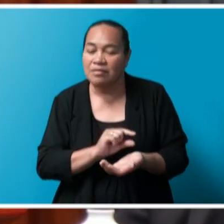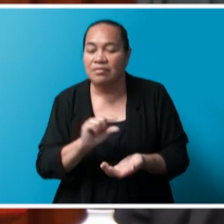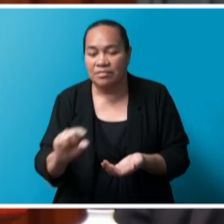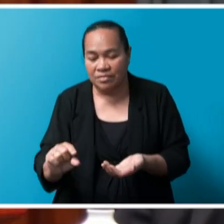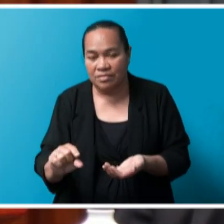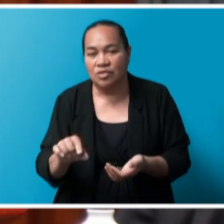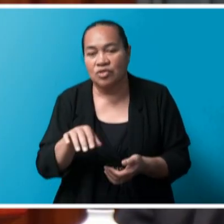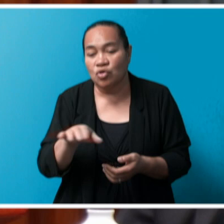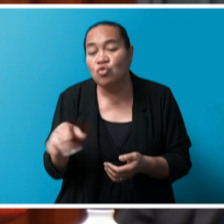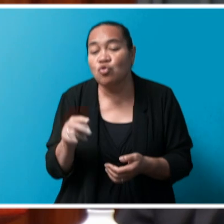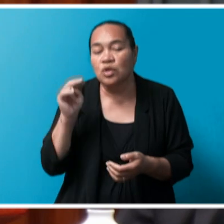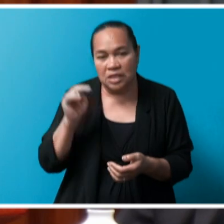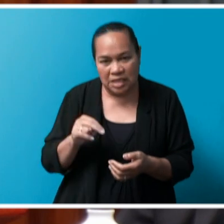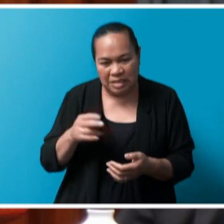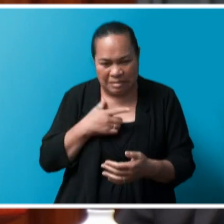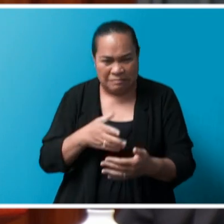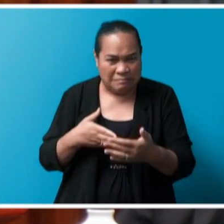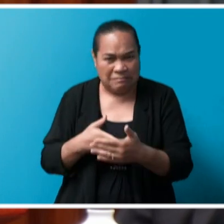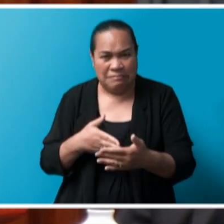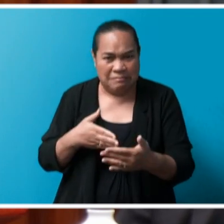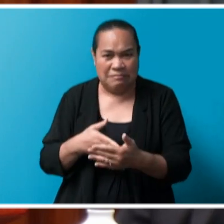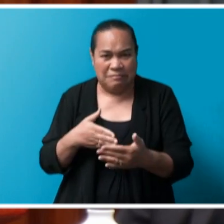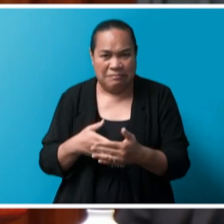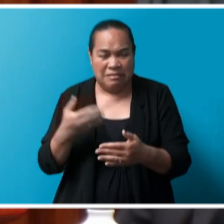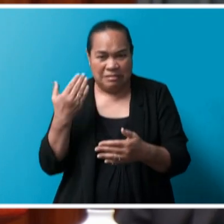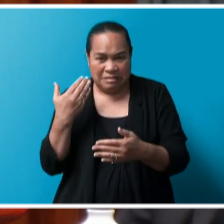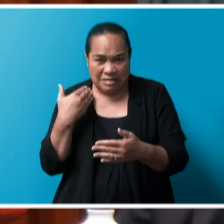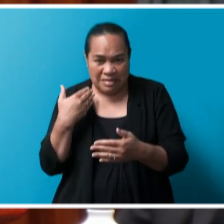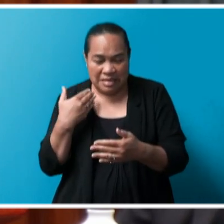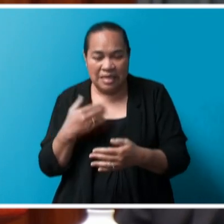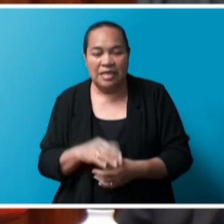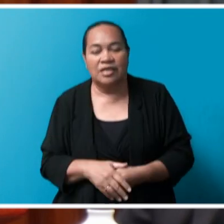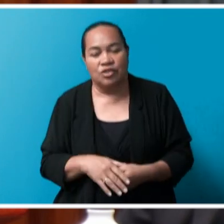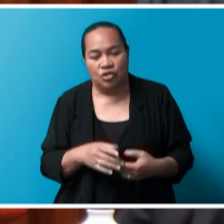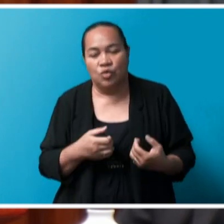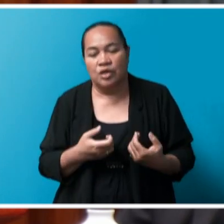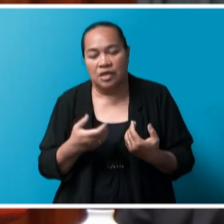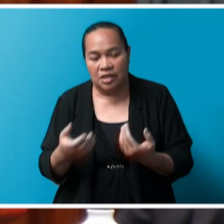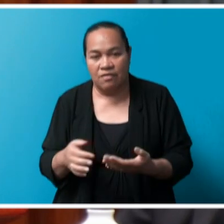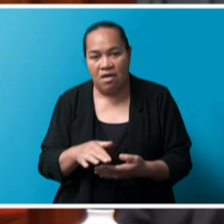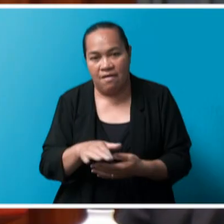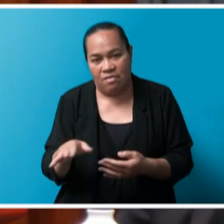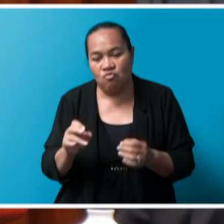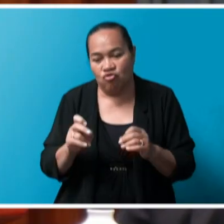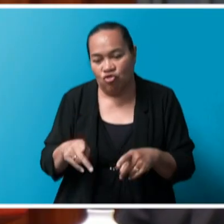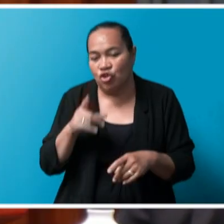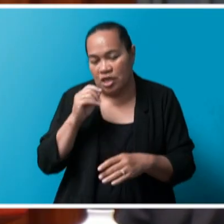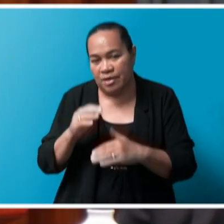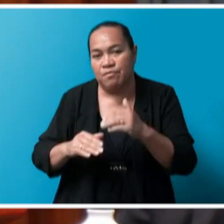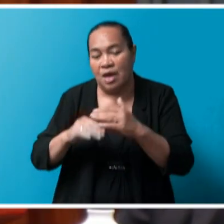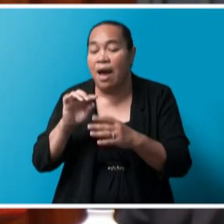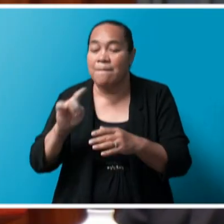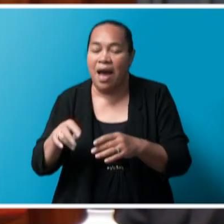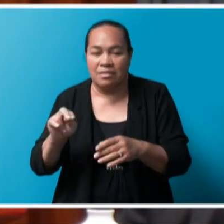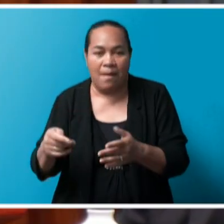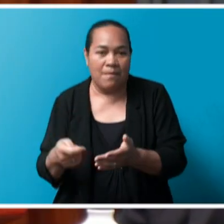greatest barriers to entering the housing market and provide thousands of Fijians with a realistic pathways towards home